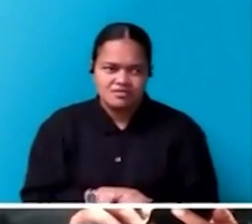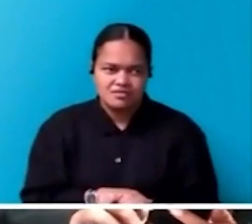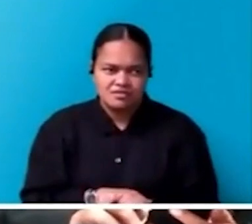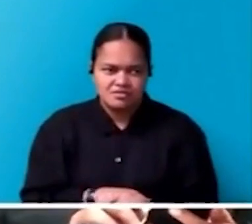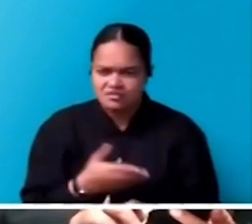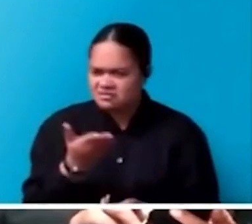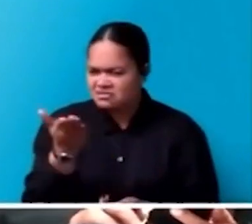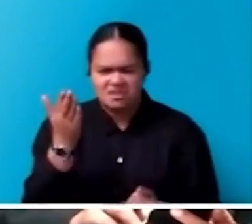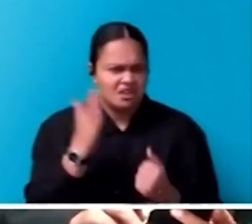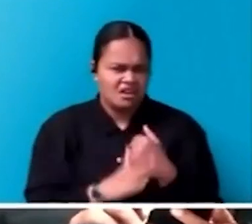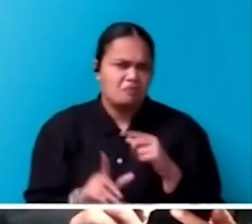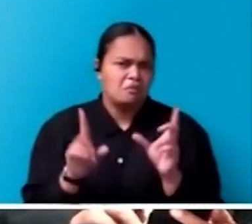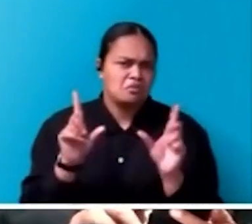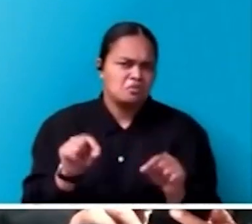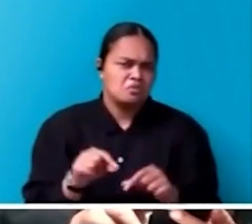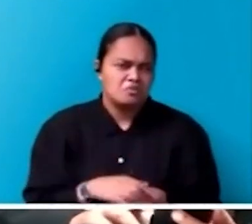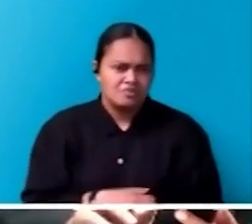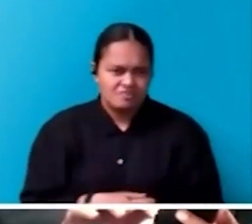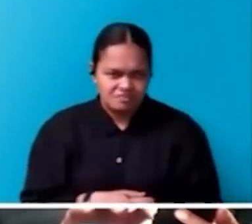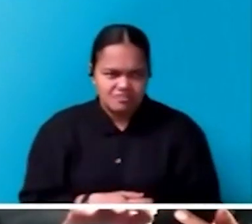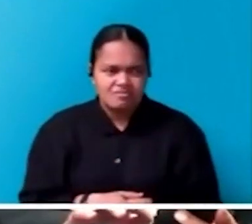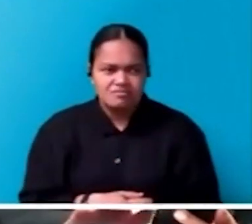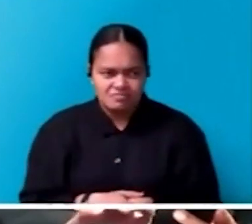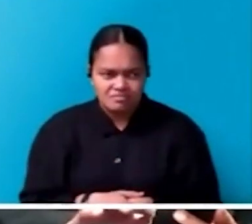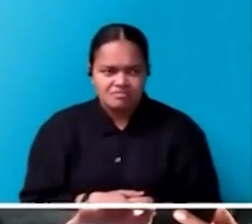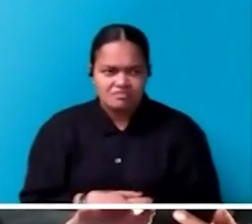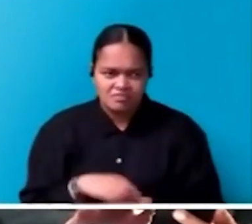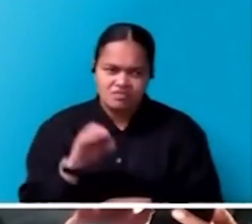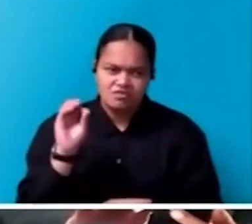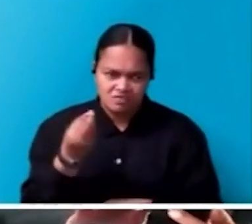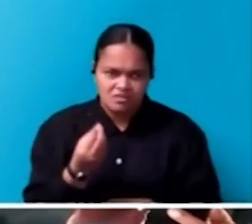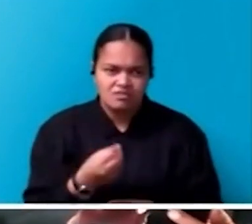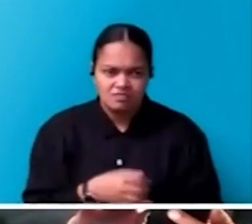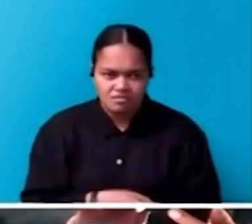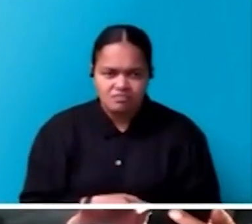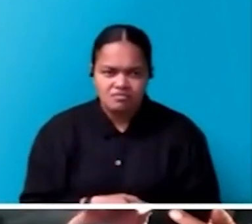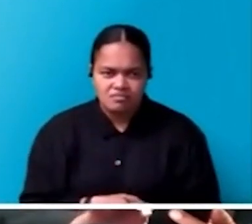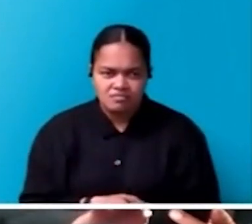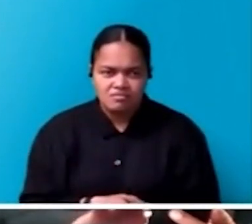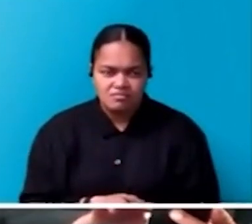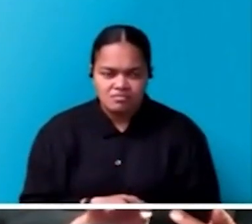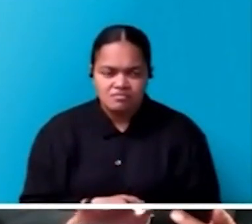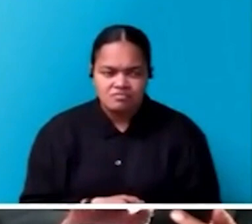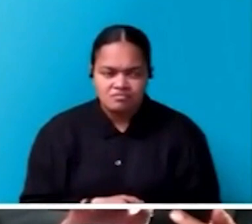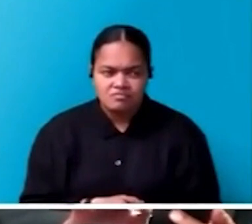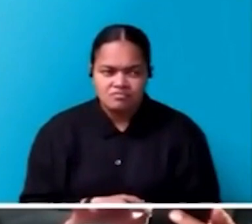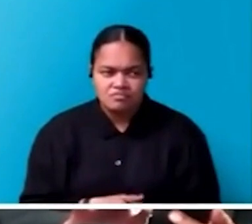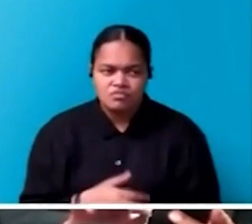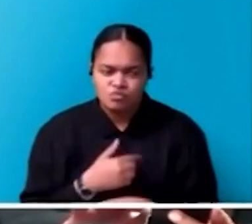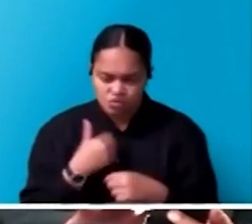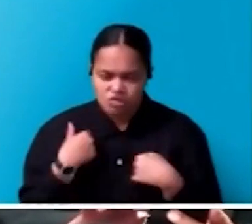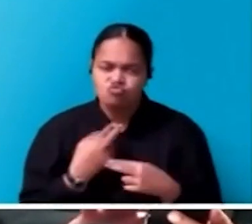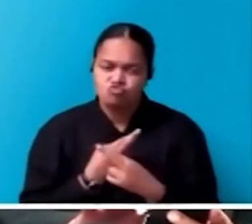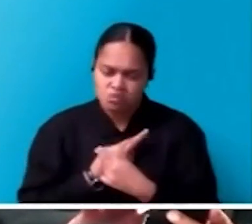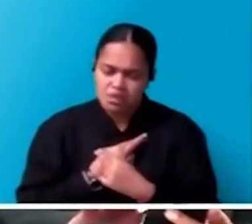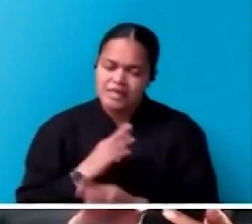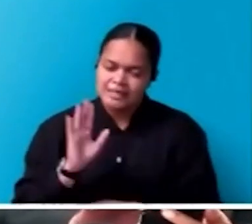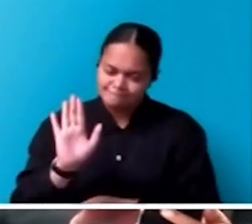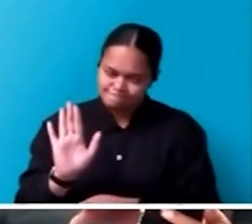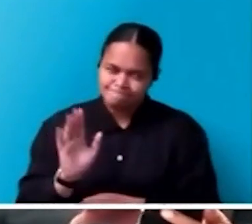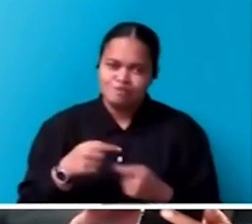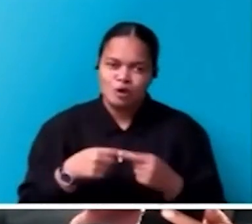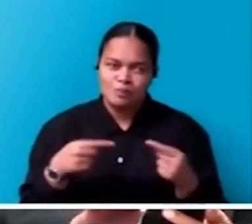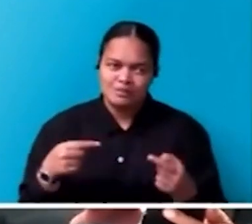they never did it. They never did it. And so, with due respect to the other side of the House, it's